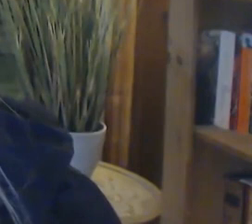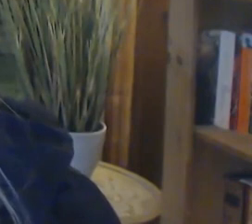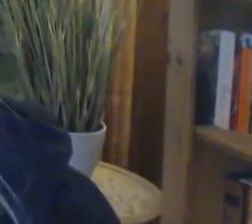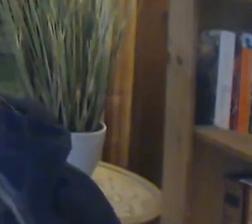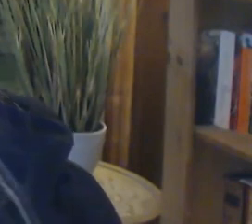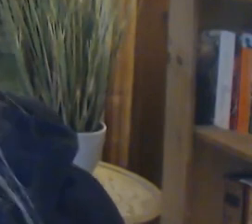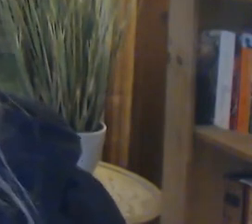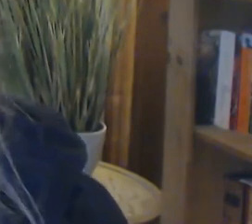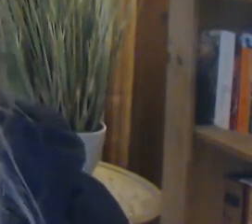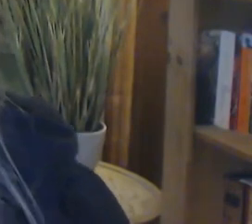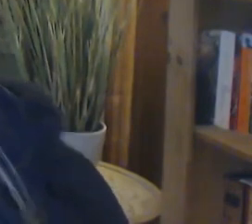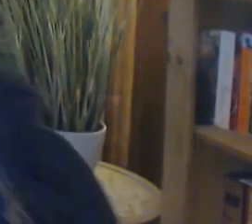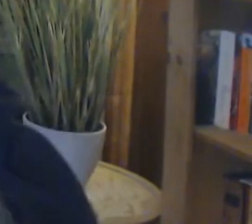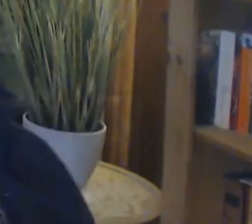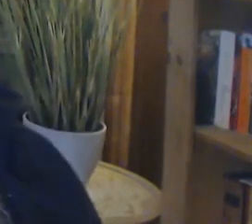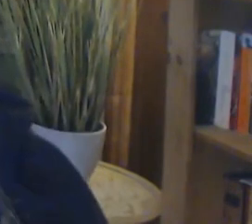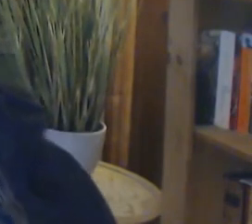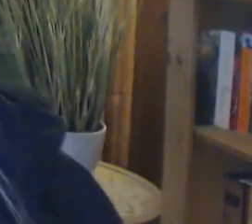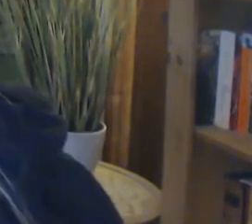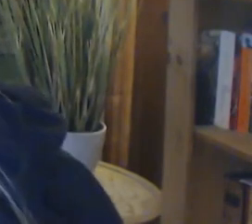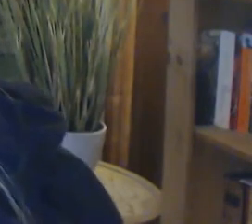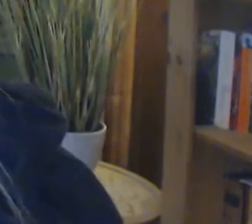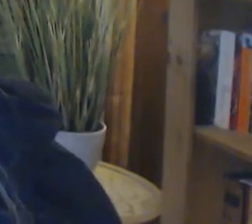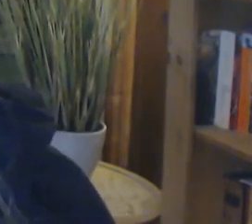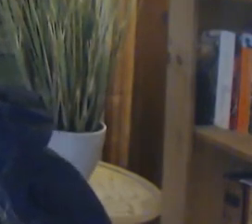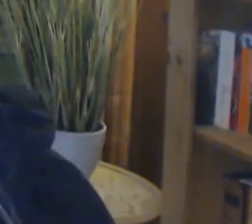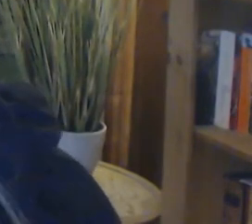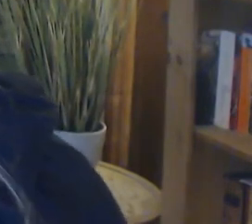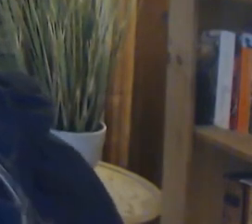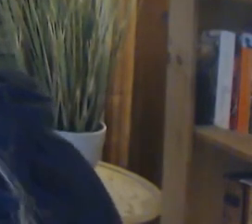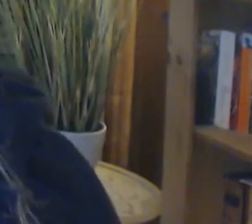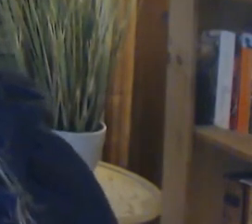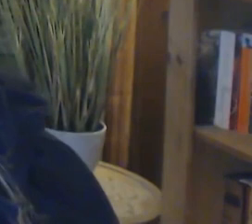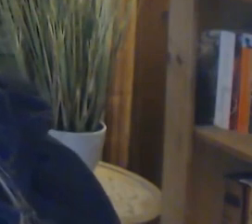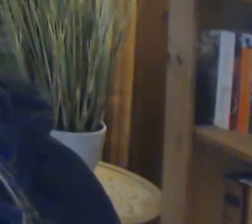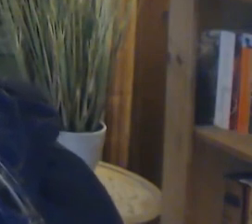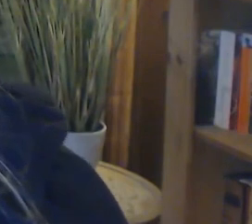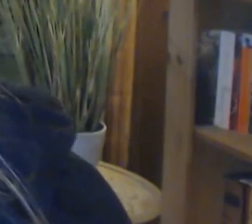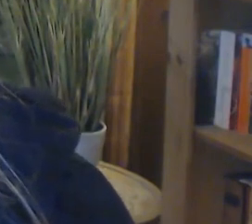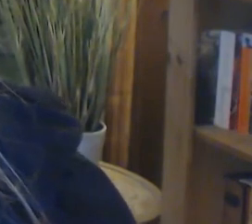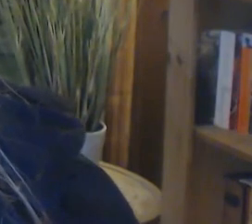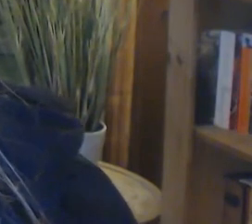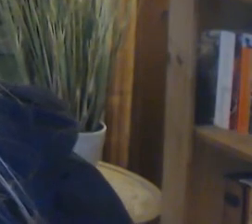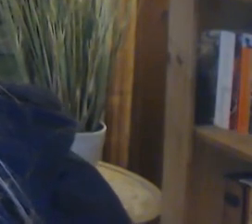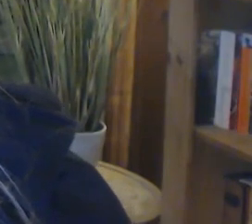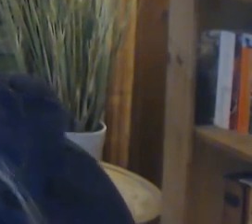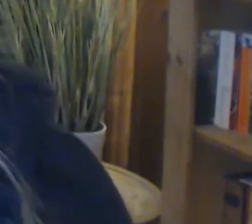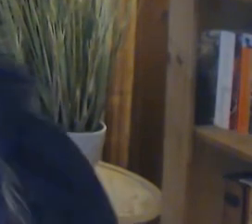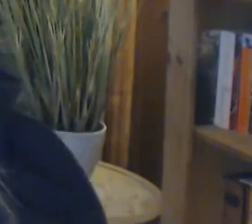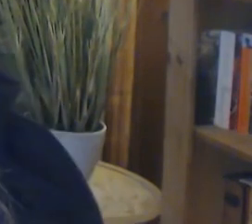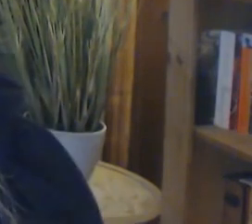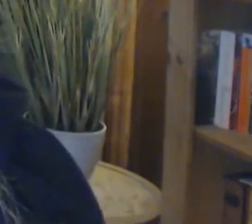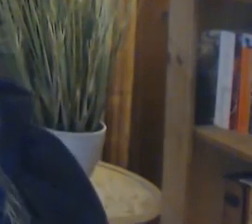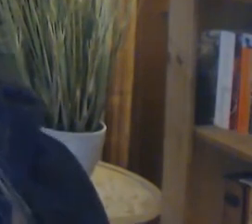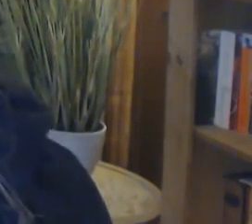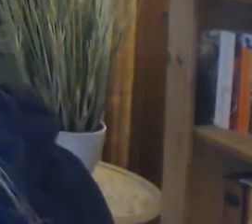Sunny Singh. She's also the author of the fantastic Hotel Arcadia. We have the author and screenwriter, Catherine Johnson, who